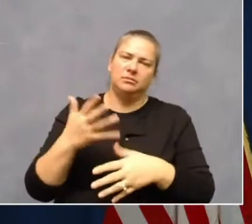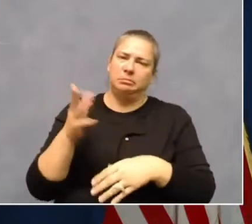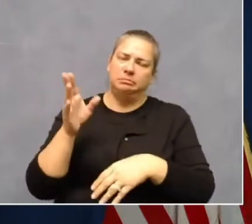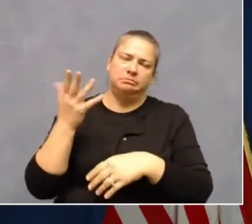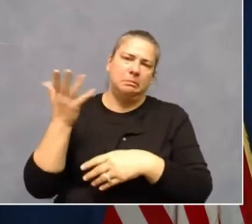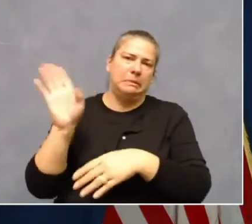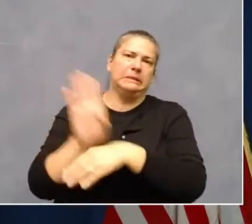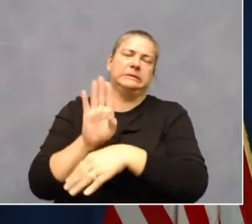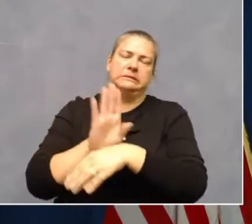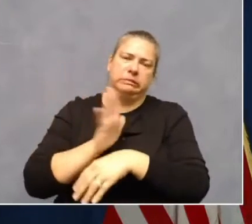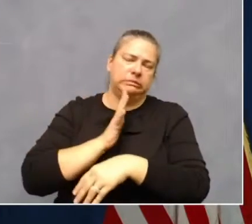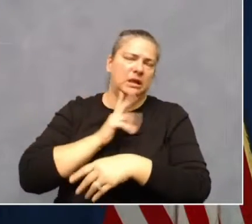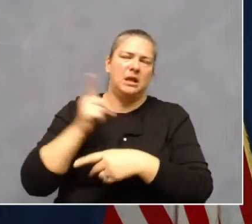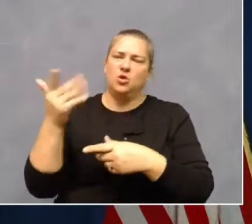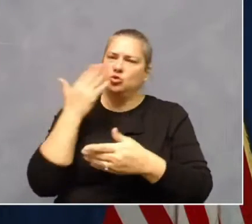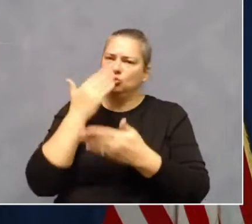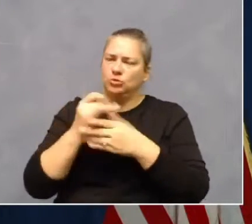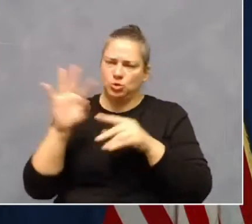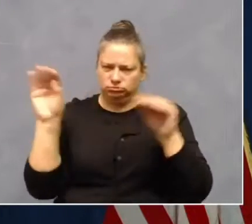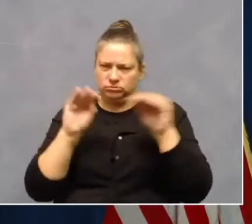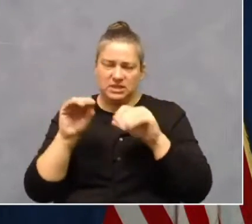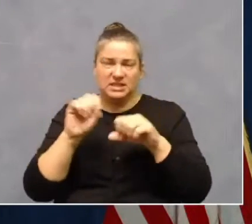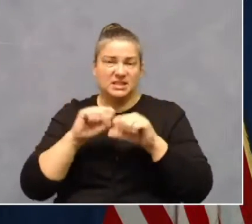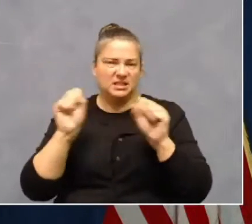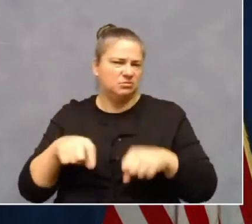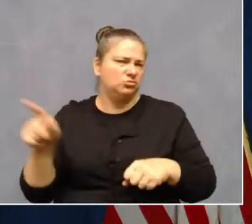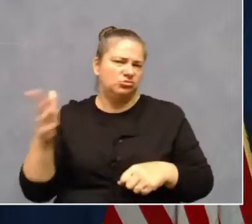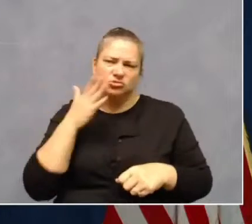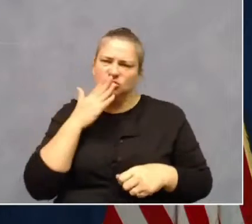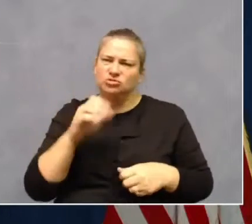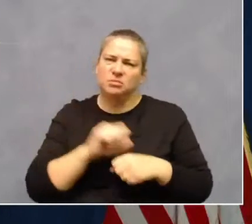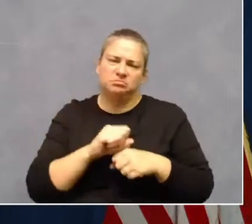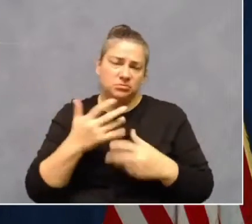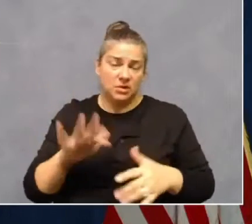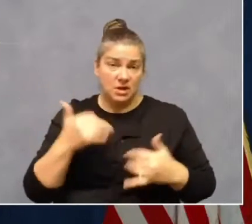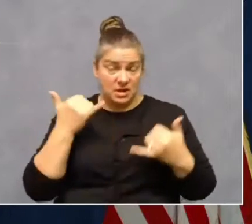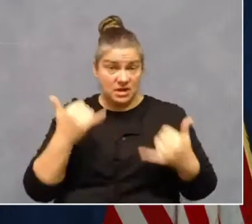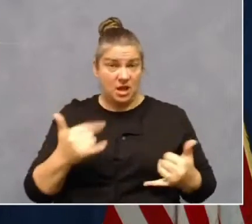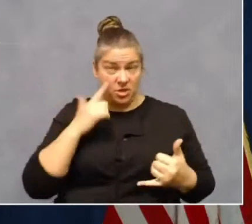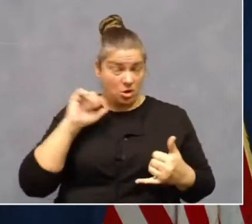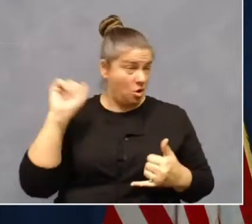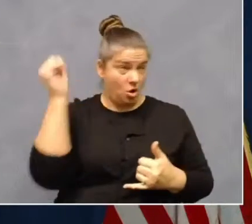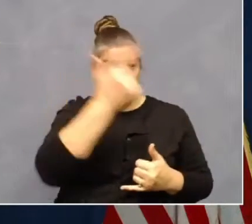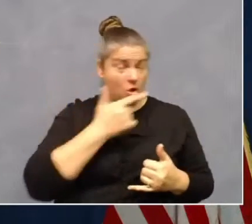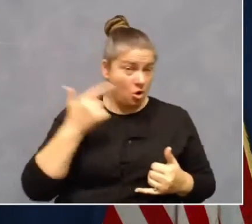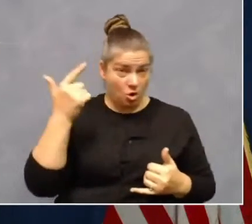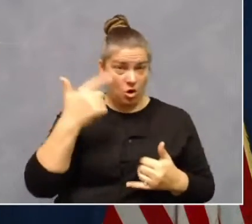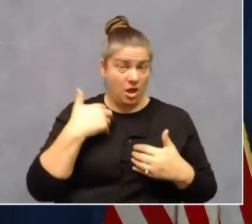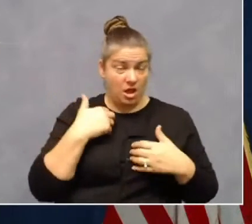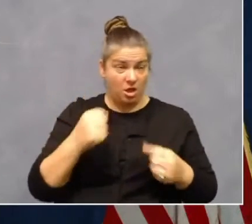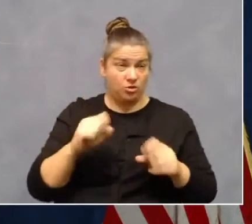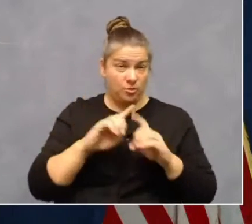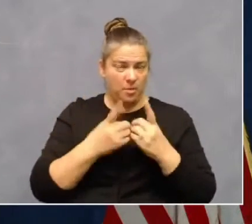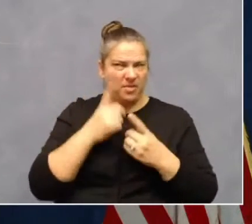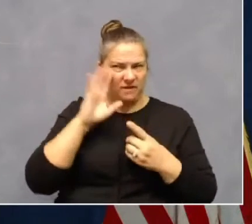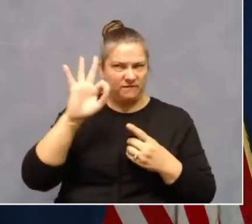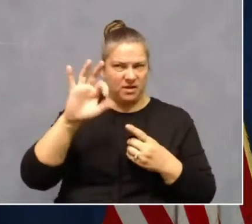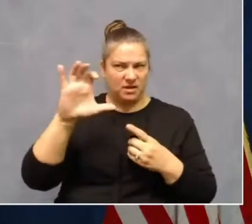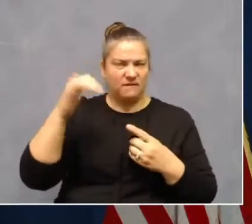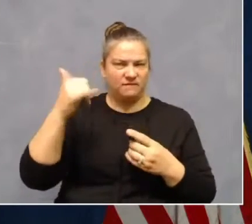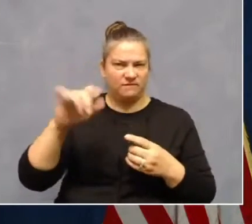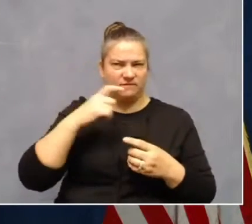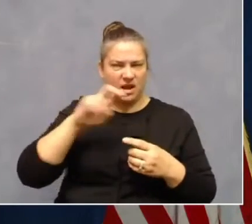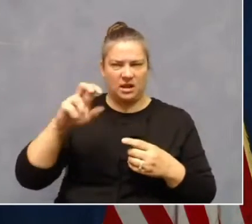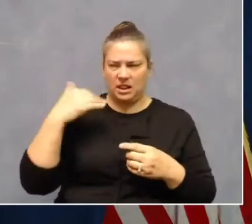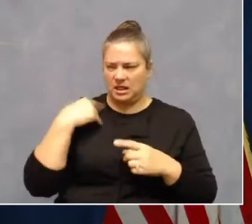system together. We also now, I believe, have every local health department. I think Fayette County transitioned at the end of last month. or they're transitioning